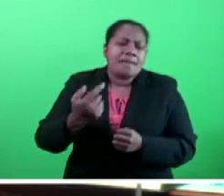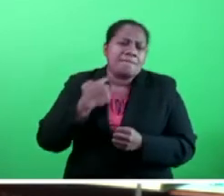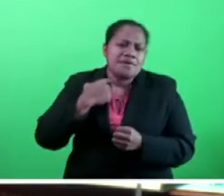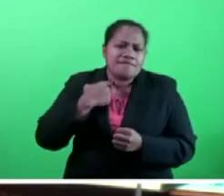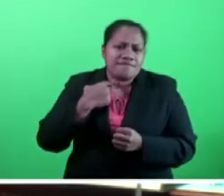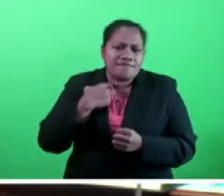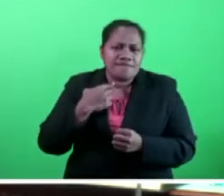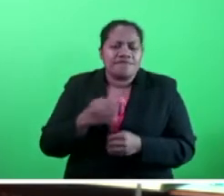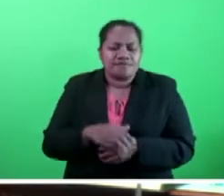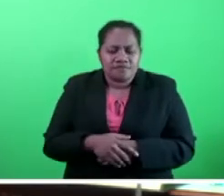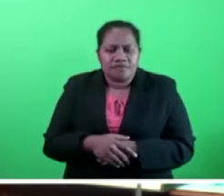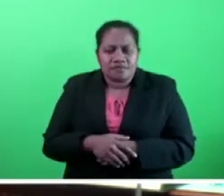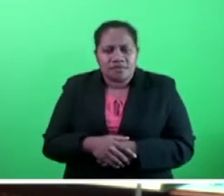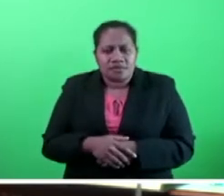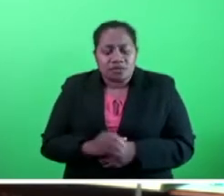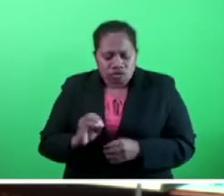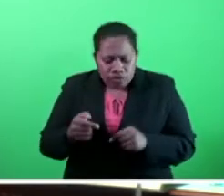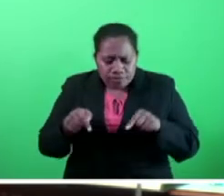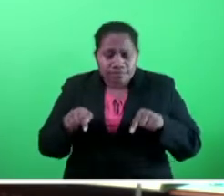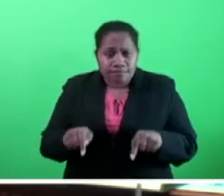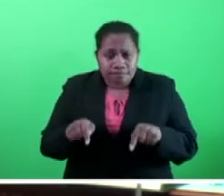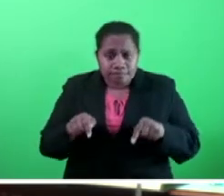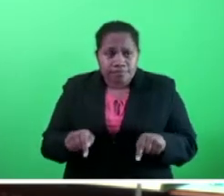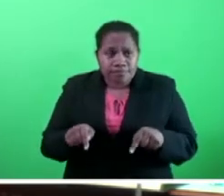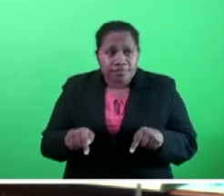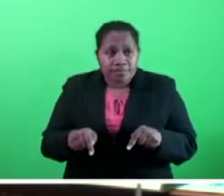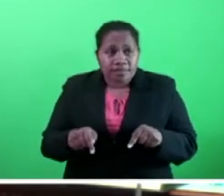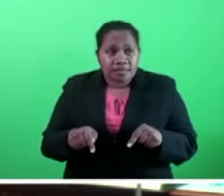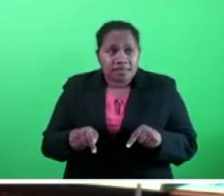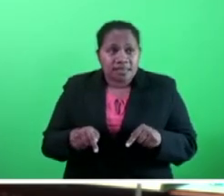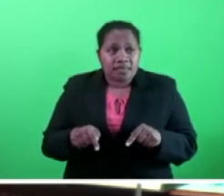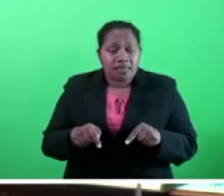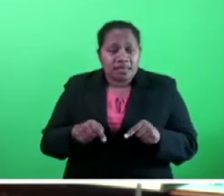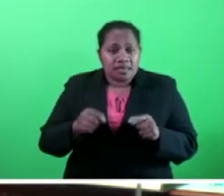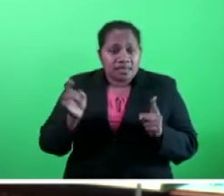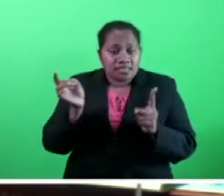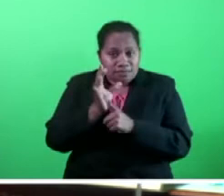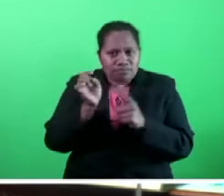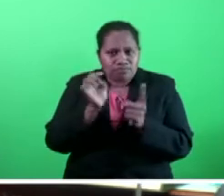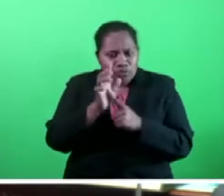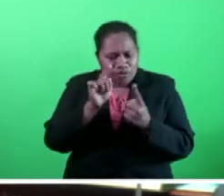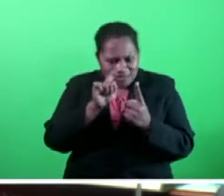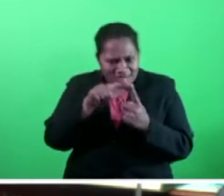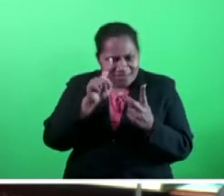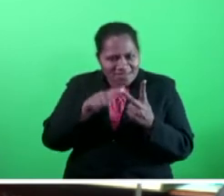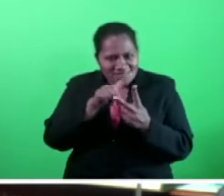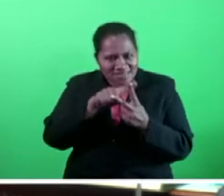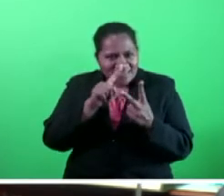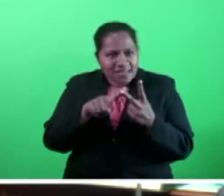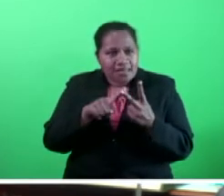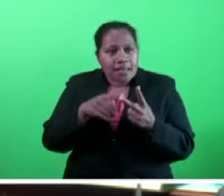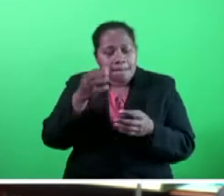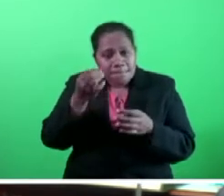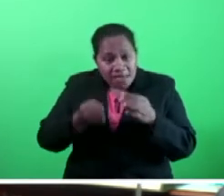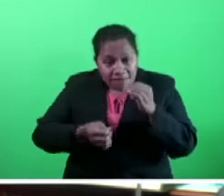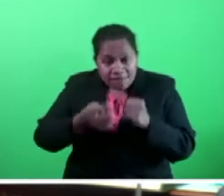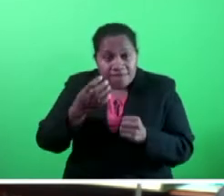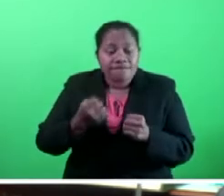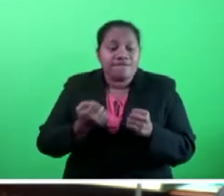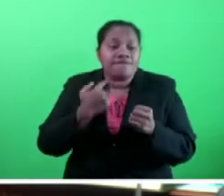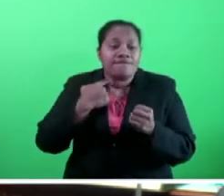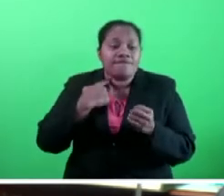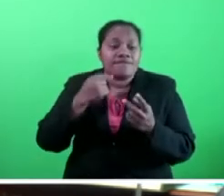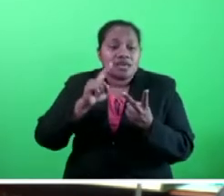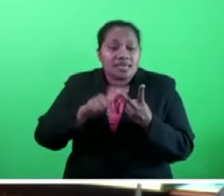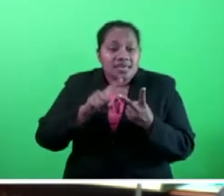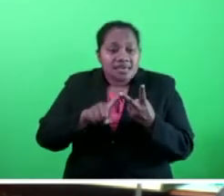said earlier on that these key livestock are under our radar: beef, dairy, and sheep. Given